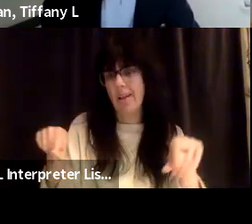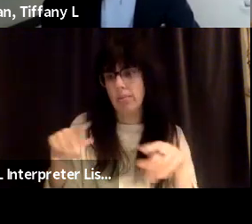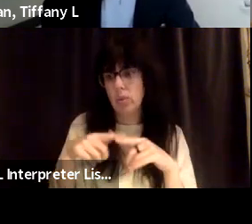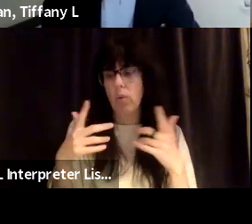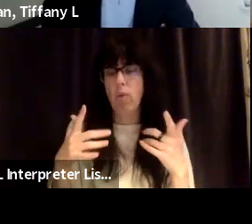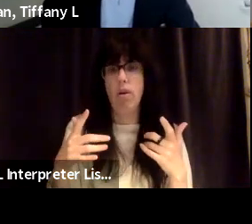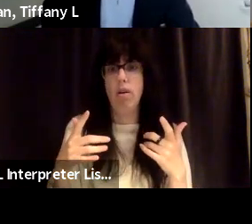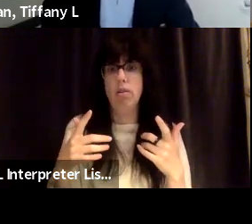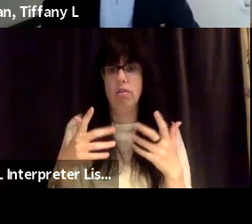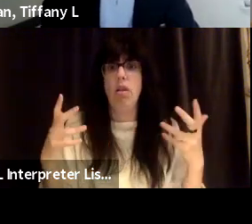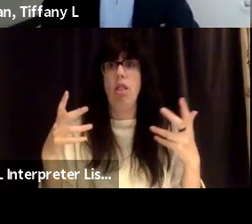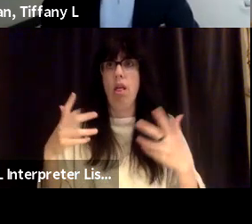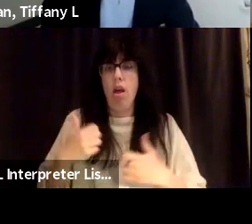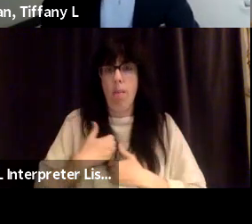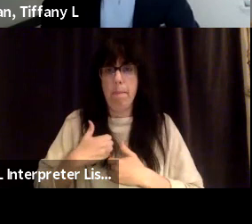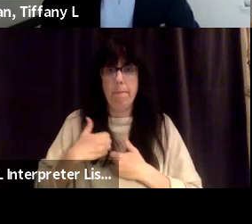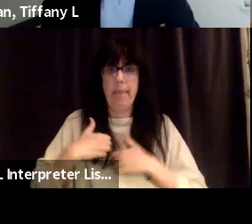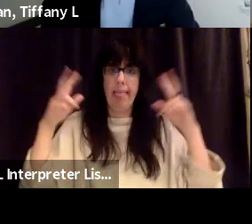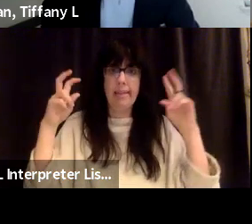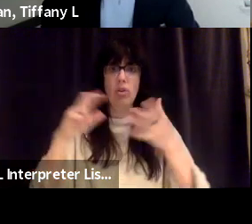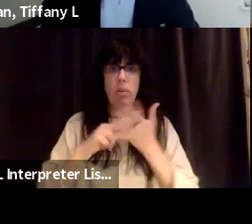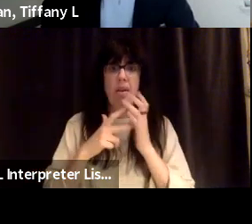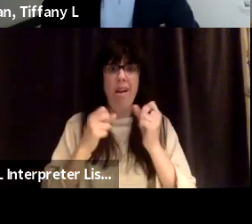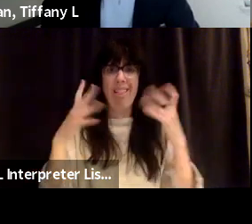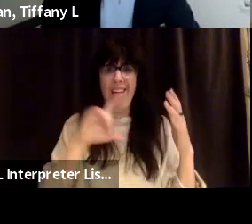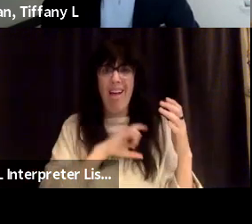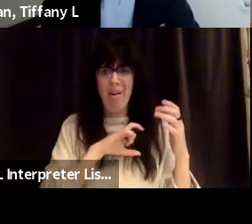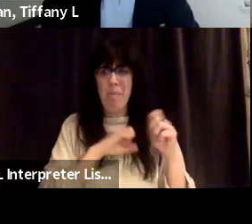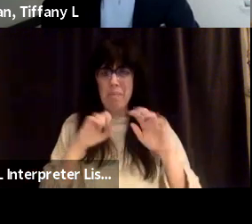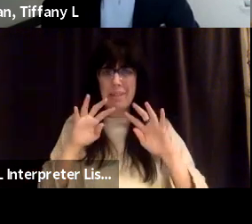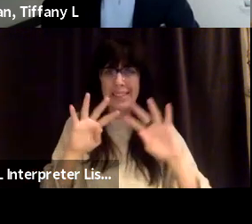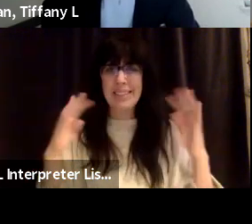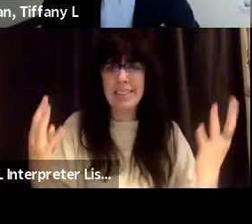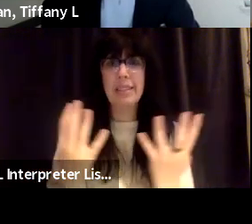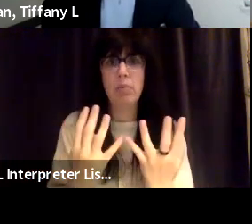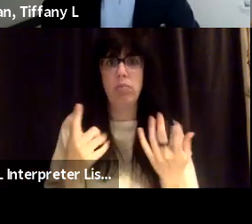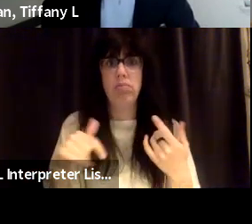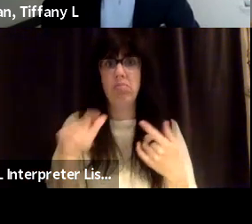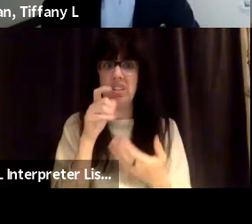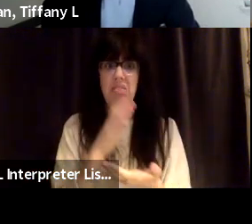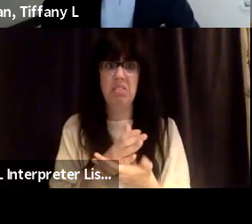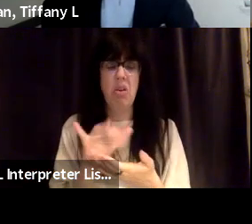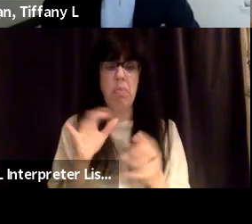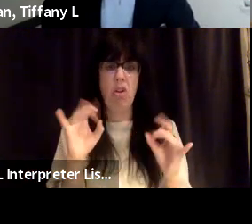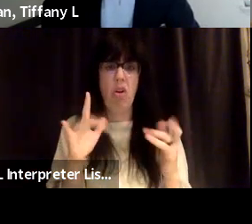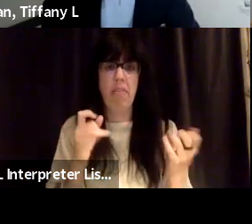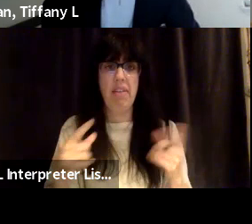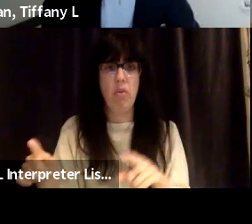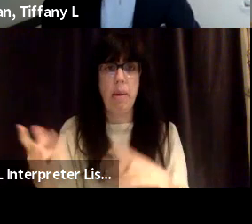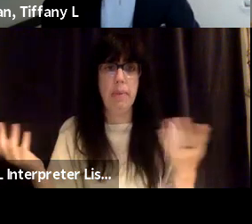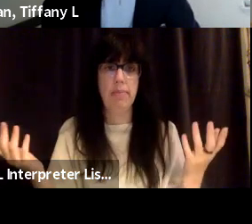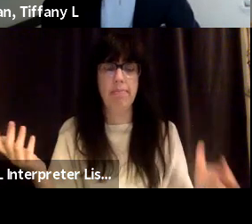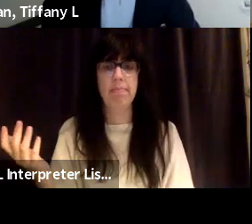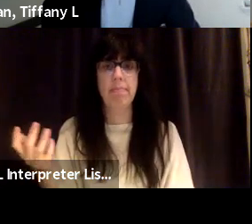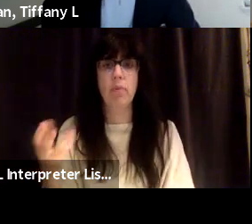militarized in terms of police areas in the city. We have a huge police presence there, and that didn't stop that awful incident from happening. So